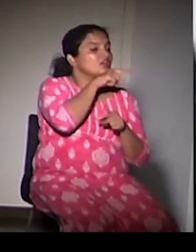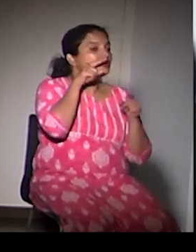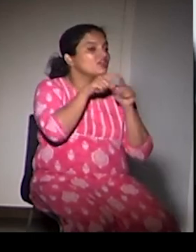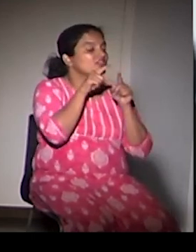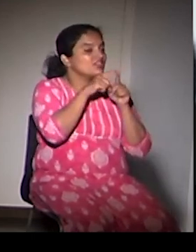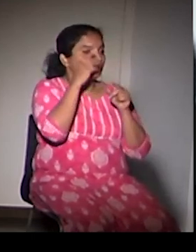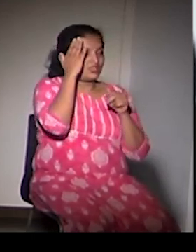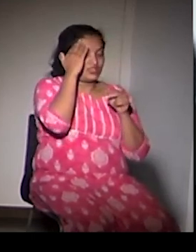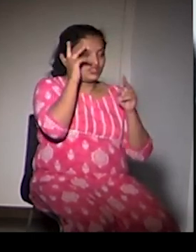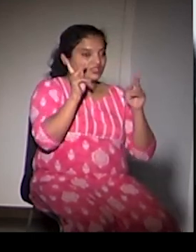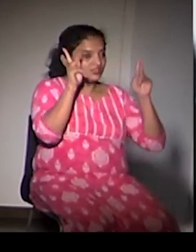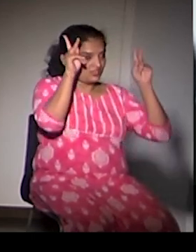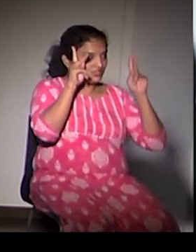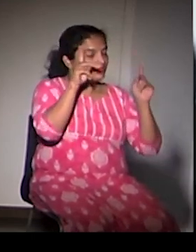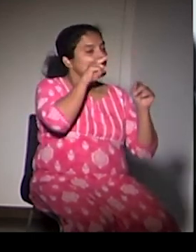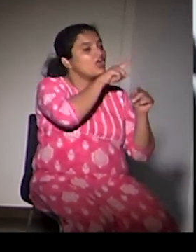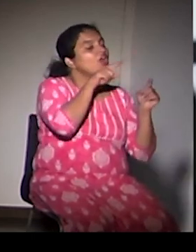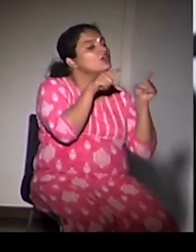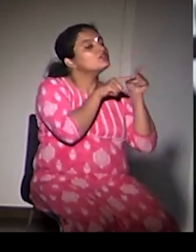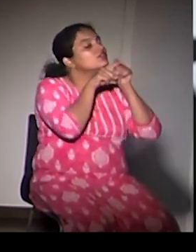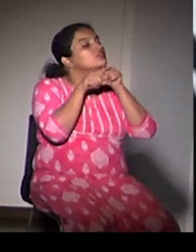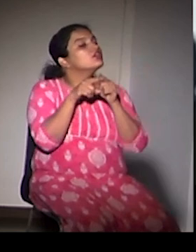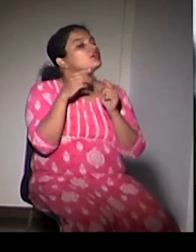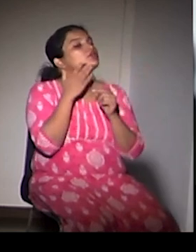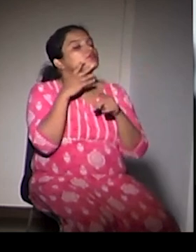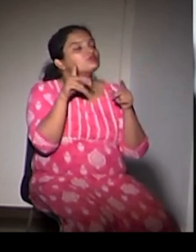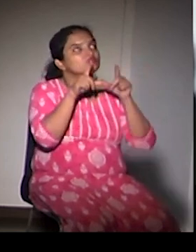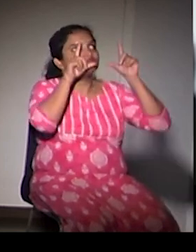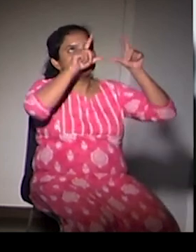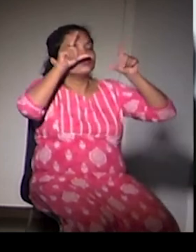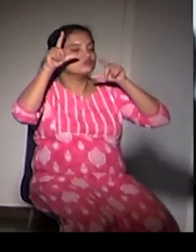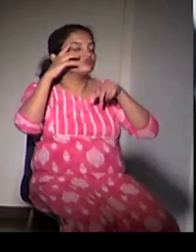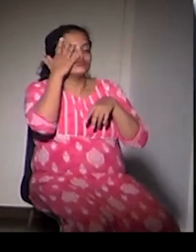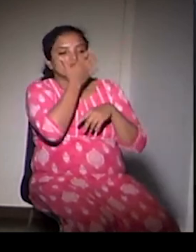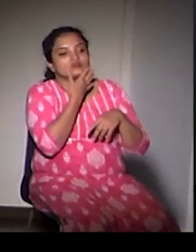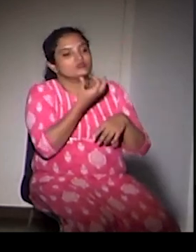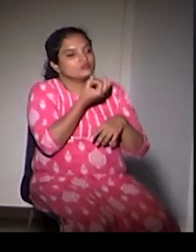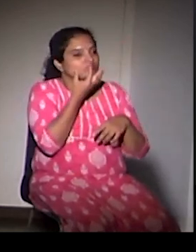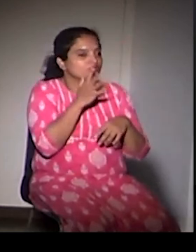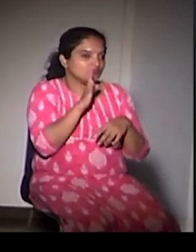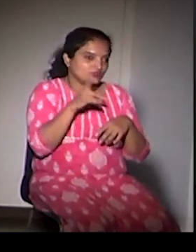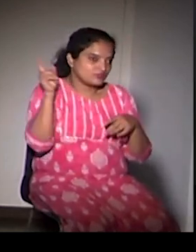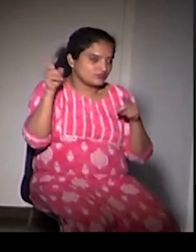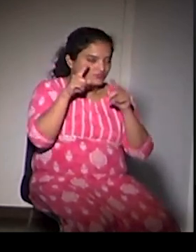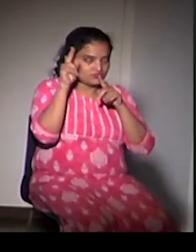quite sort of formal, but also a hint of naturalism as well in the